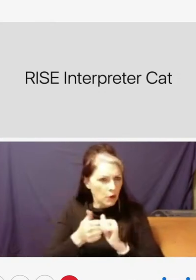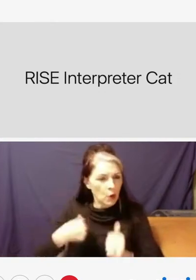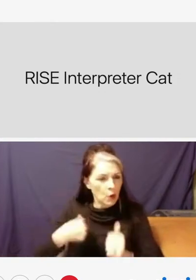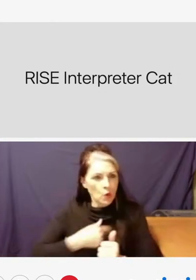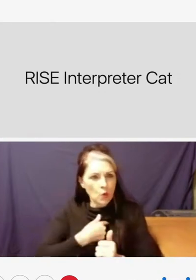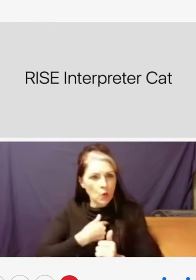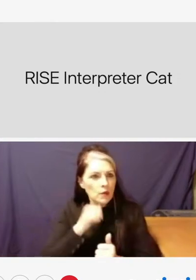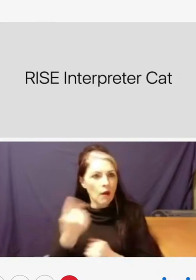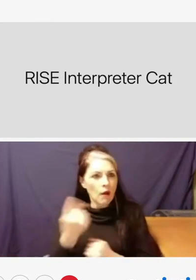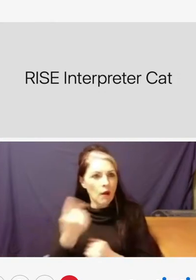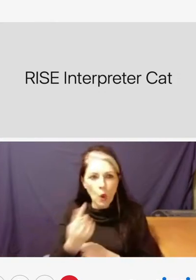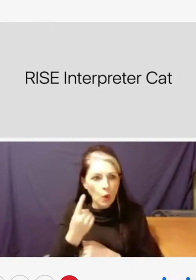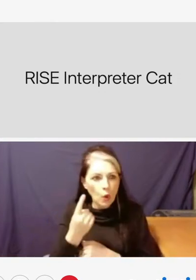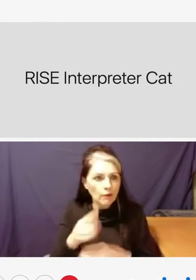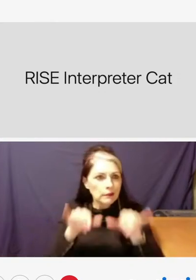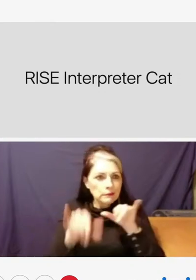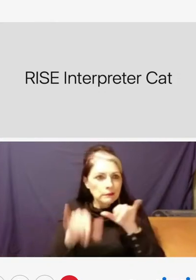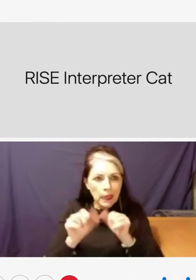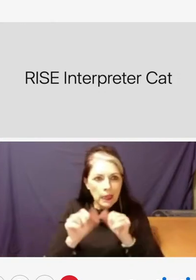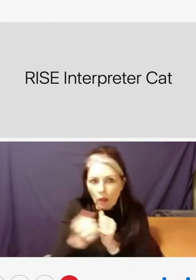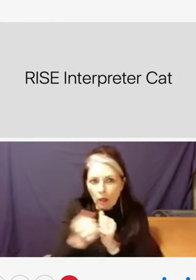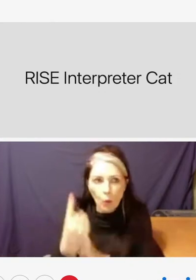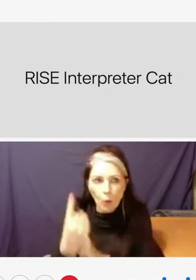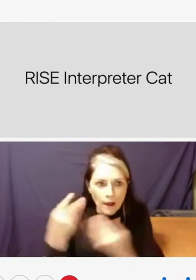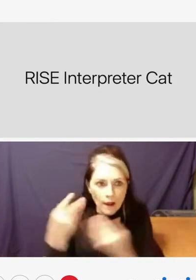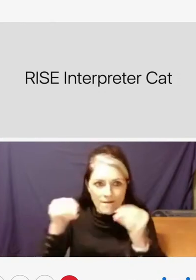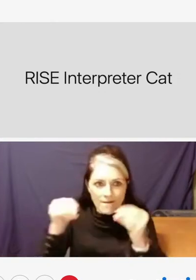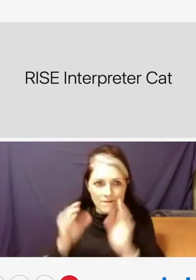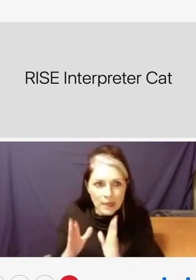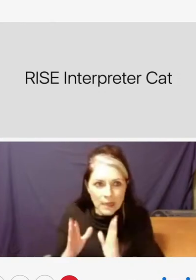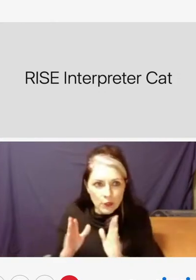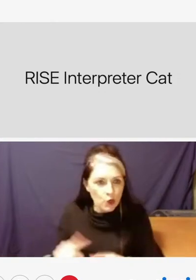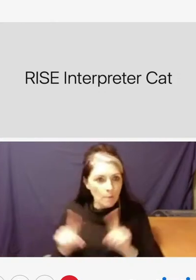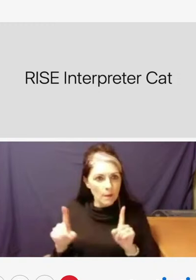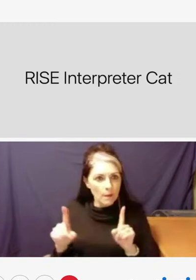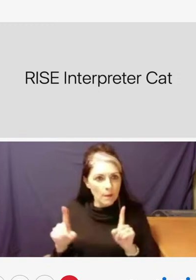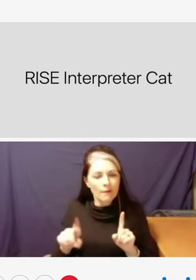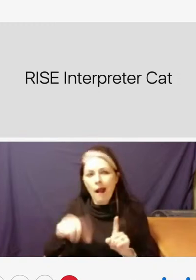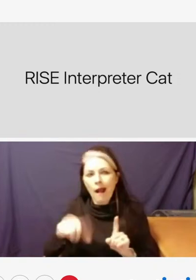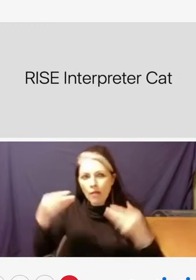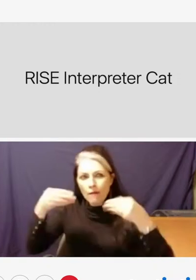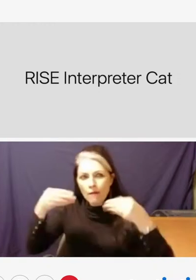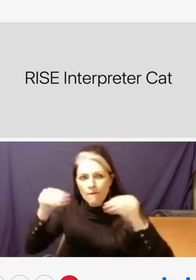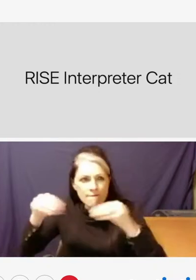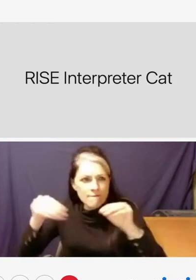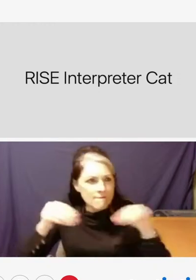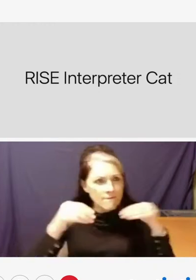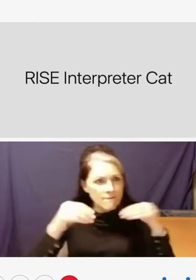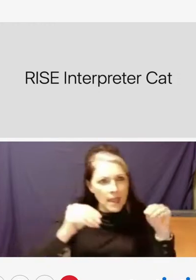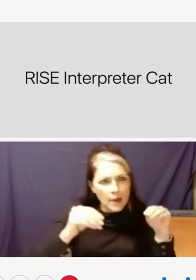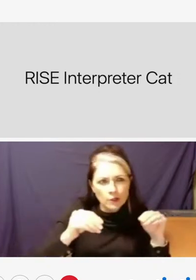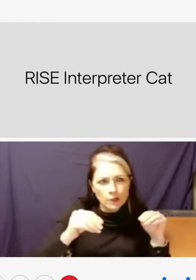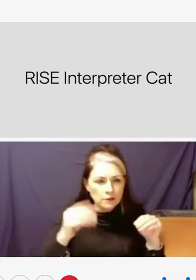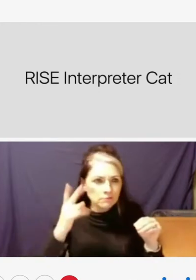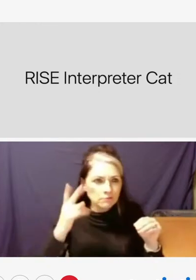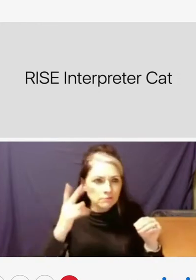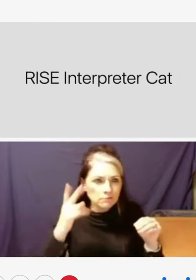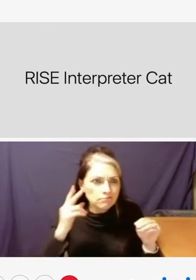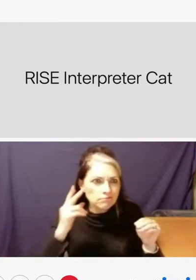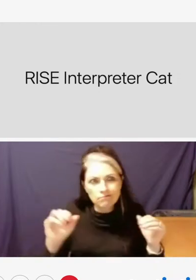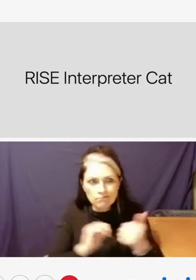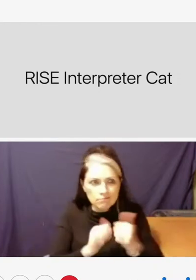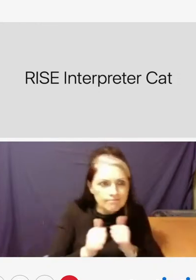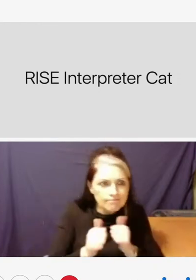but uh how do we you know get other vendors to be part of the bidding process to get us to uh not only compet